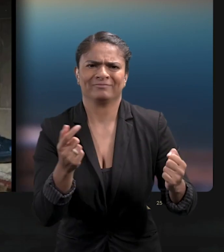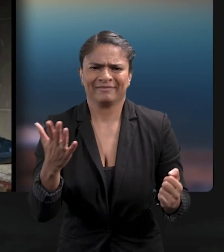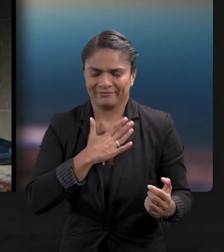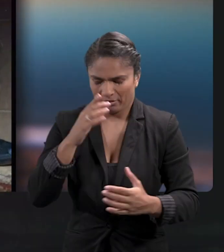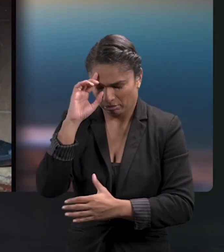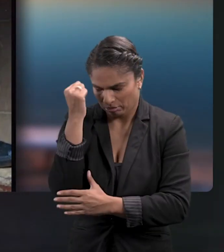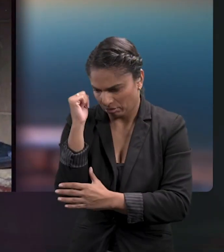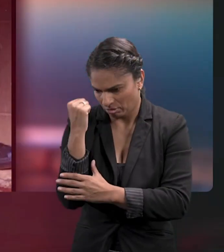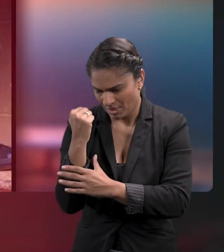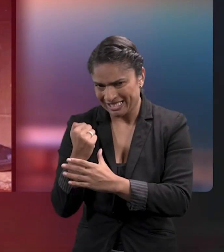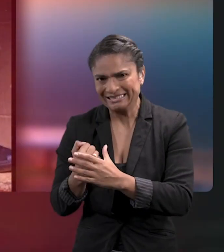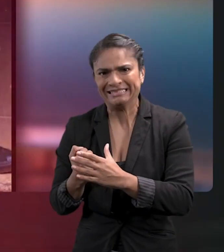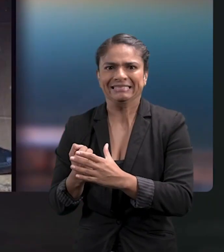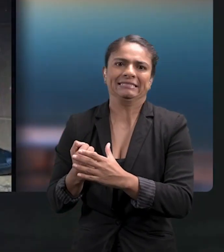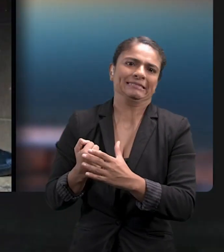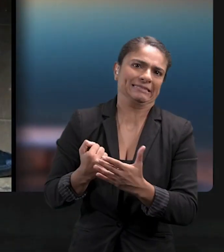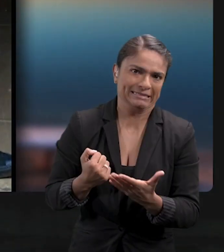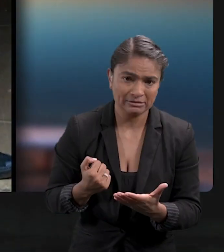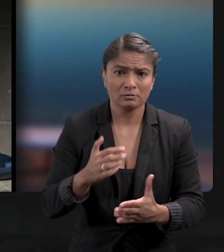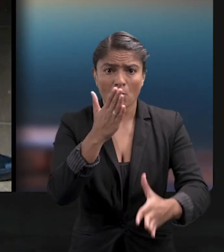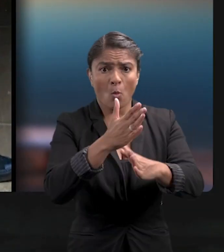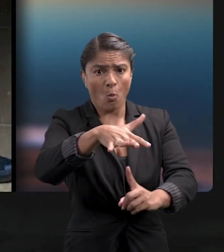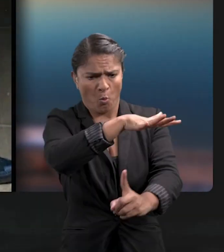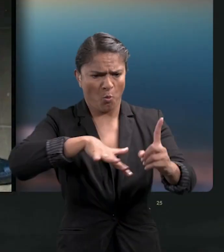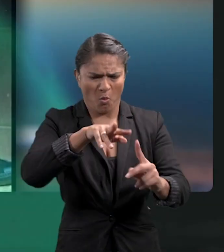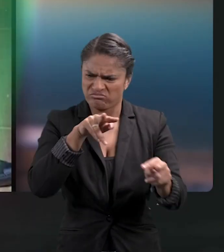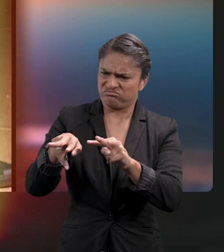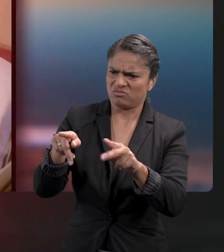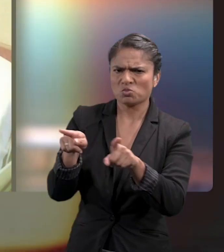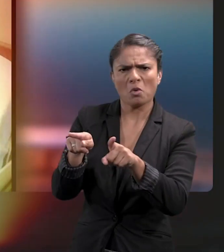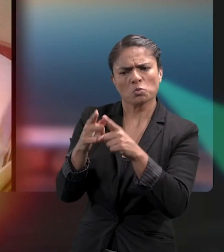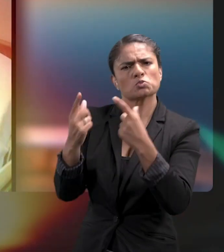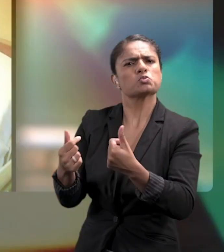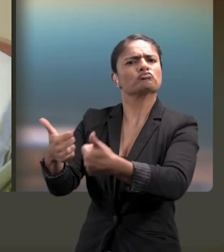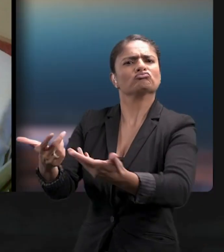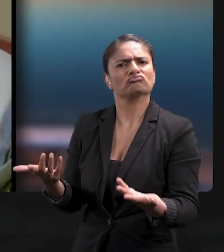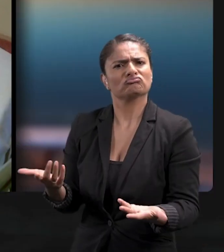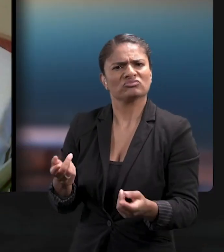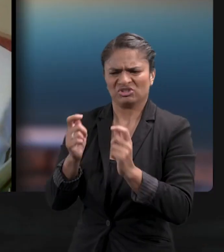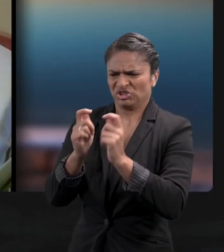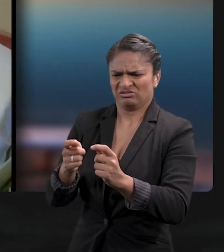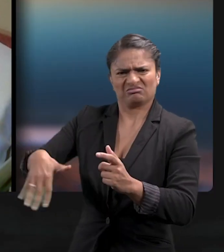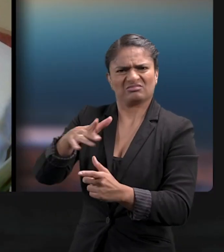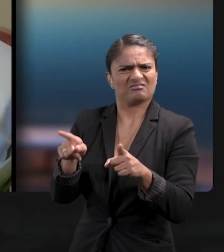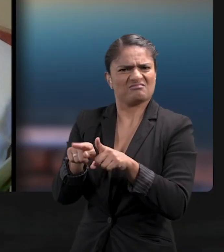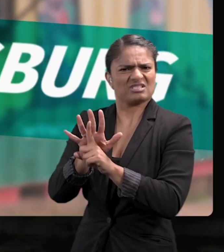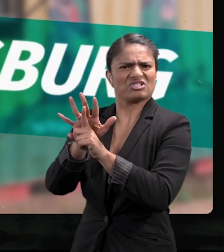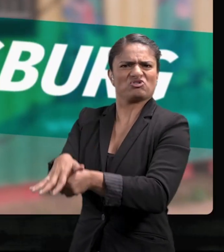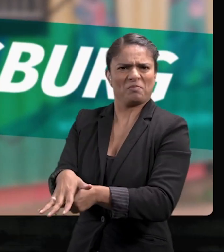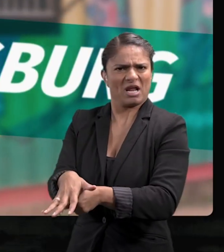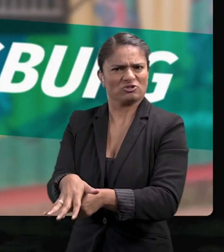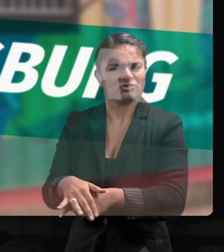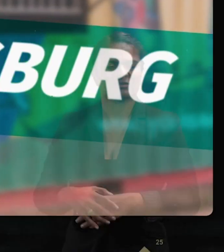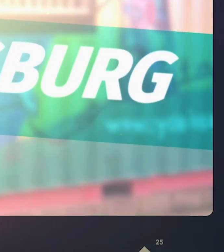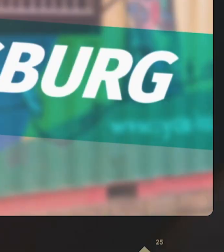have been a factor and the employer would not have taken the stance that he was doing her a favor, thus treating her with discrimination.